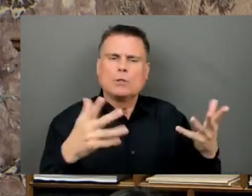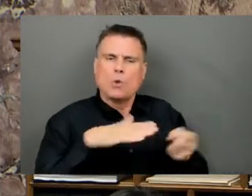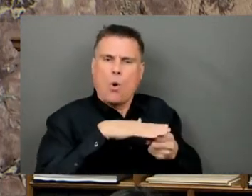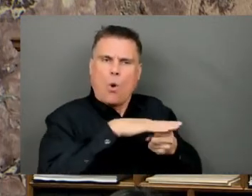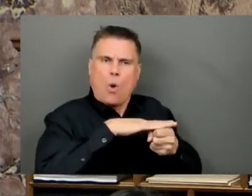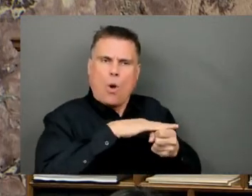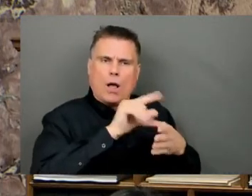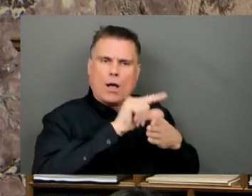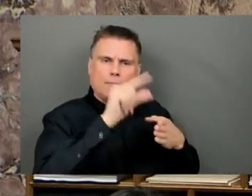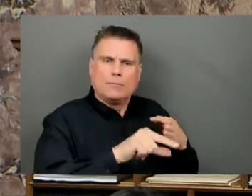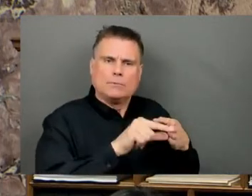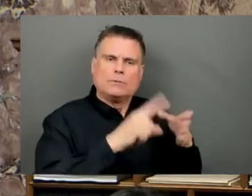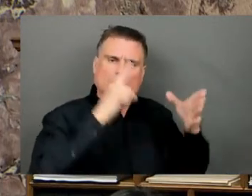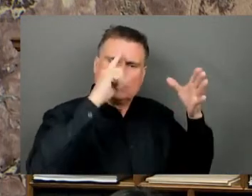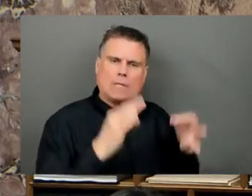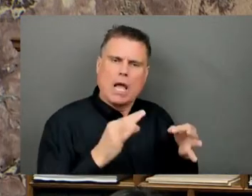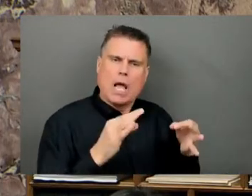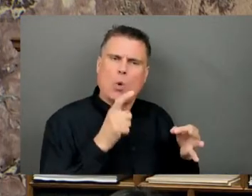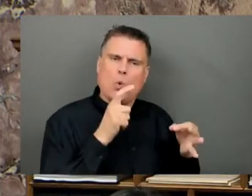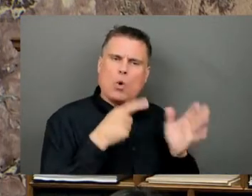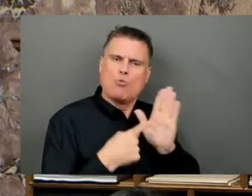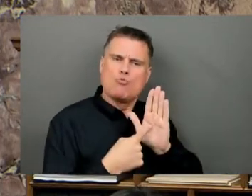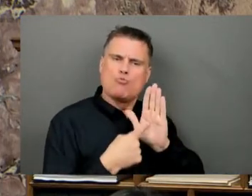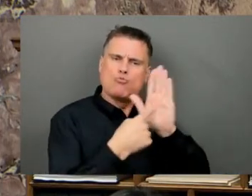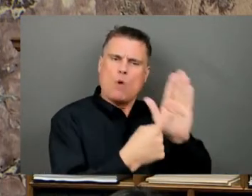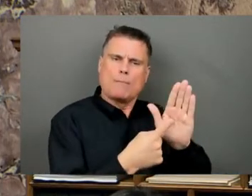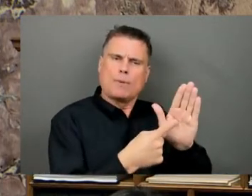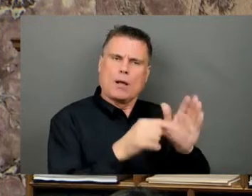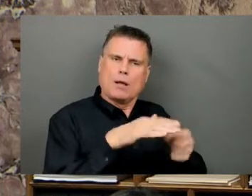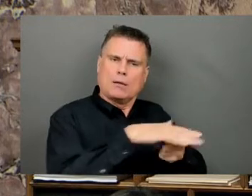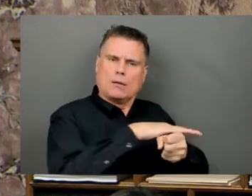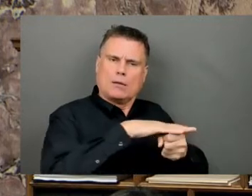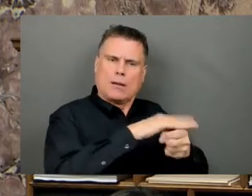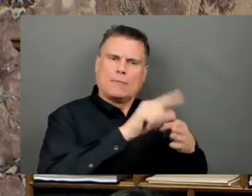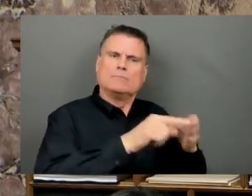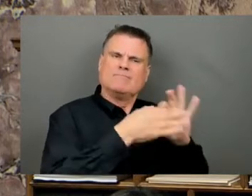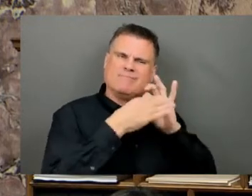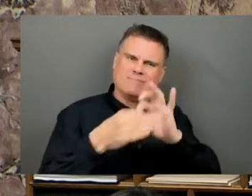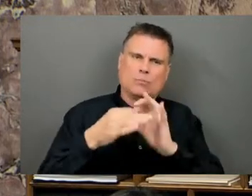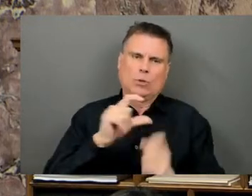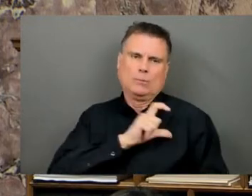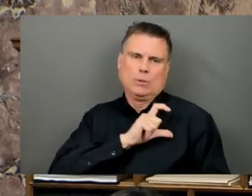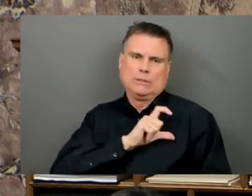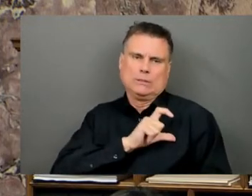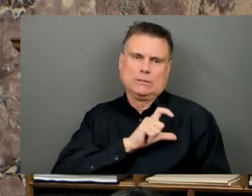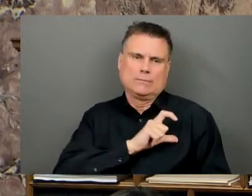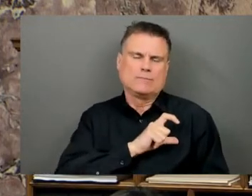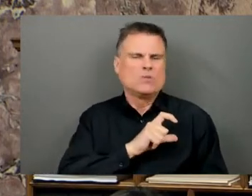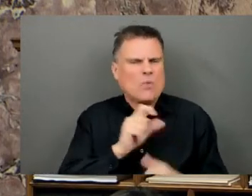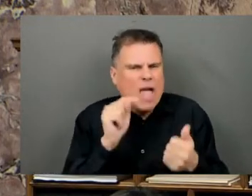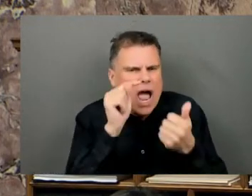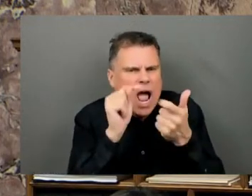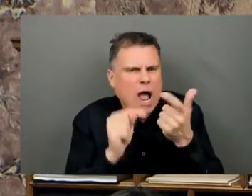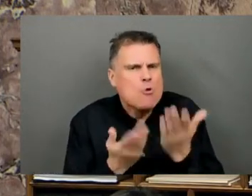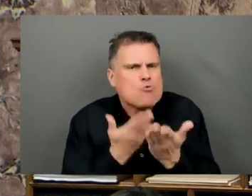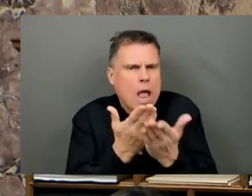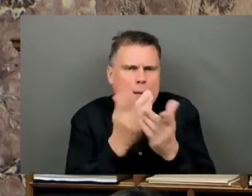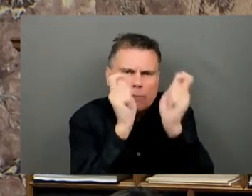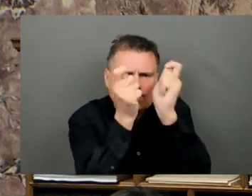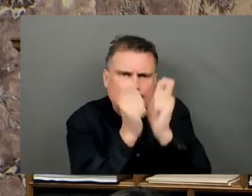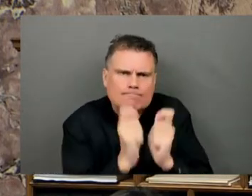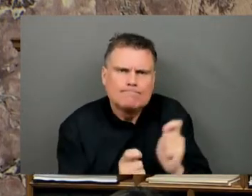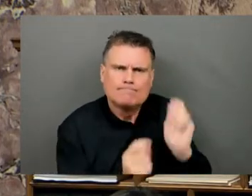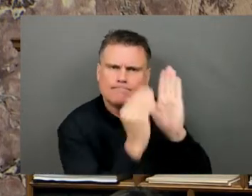police board to elect their chair and vice chair. This bill will also allow the Police Complaint Commissioner to call a public hearing earlier